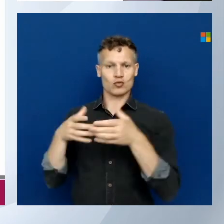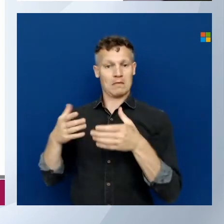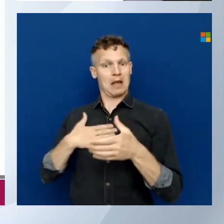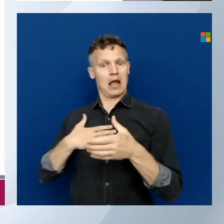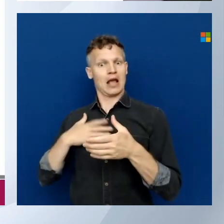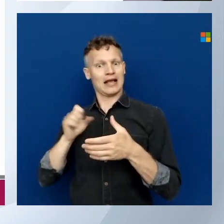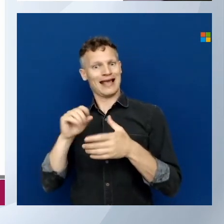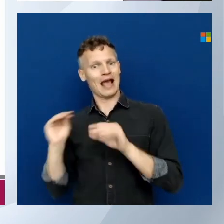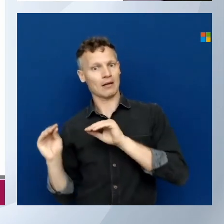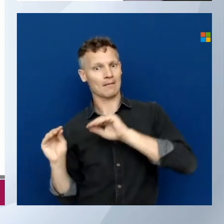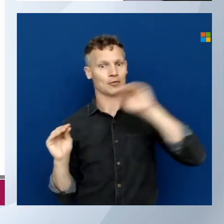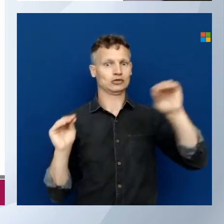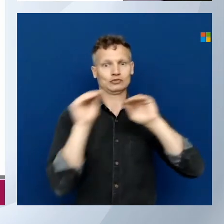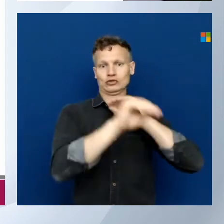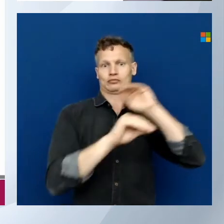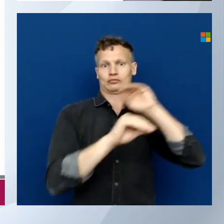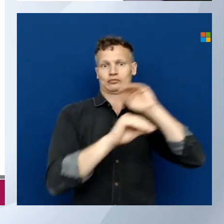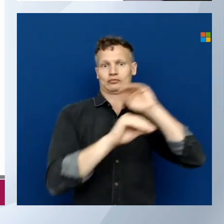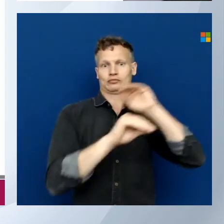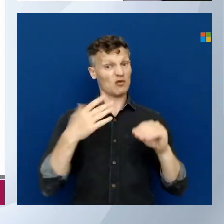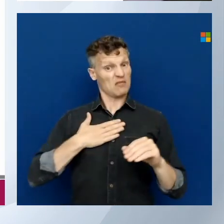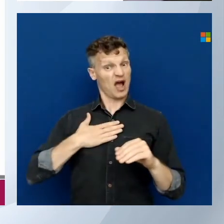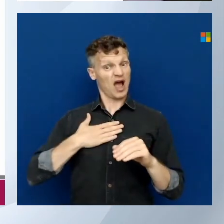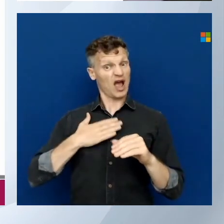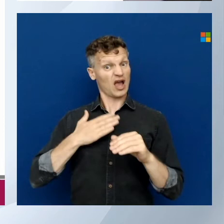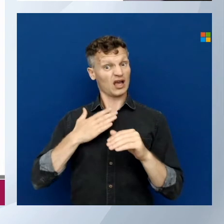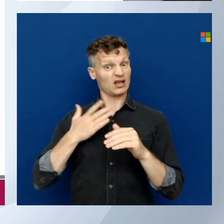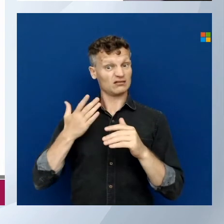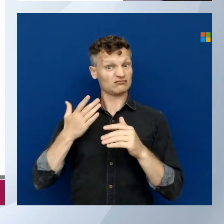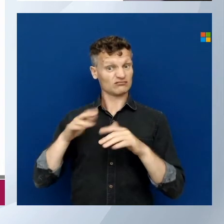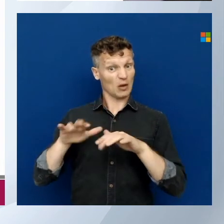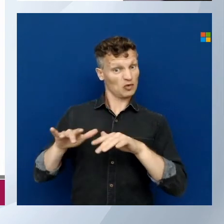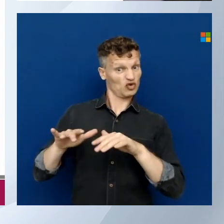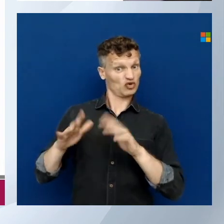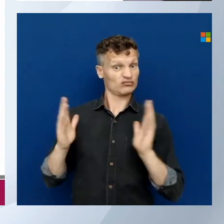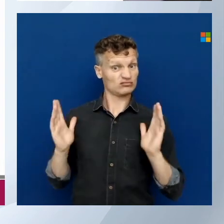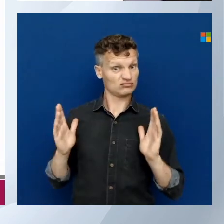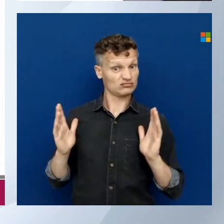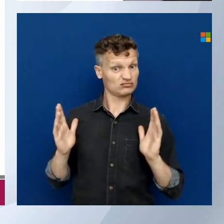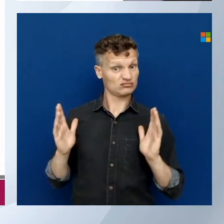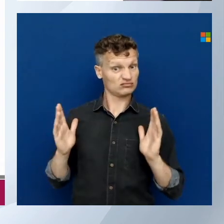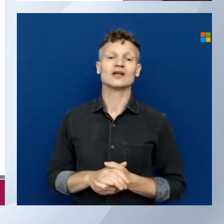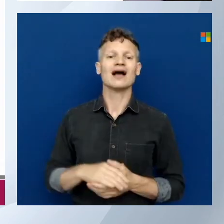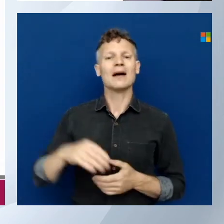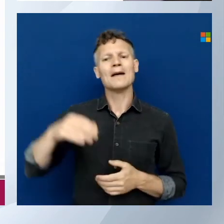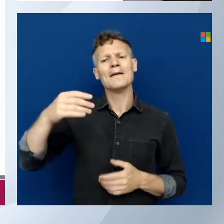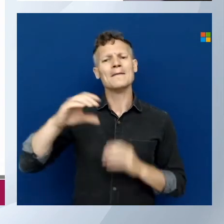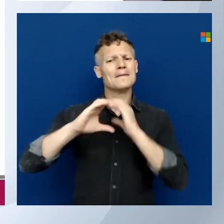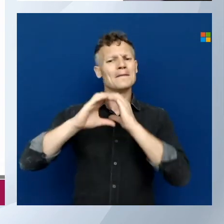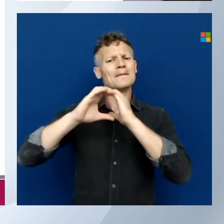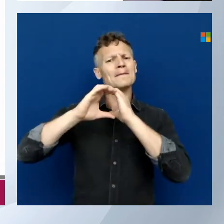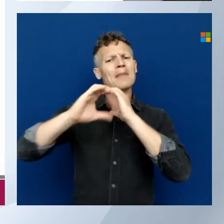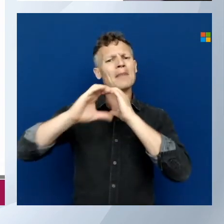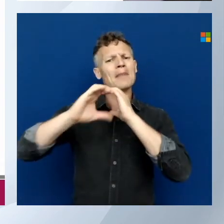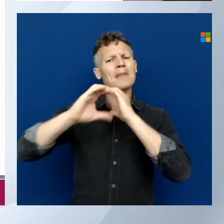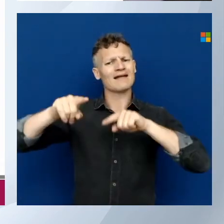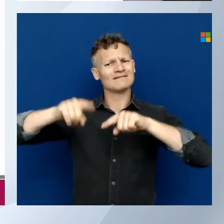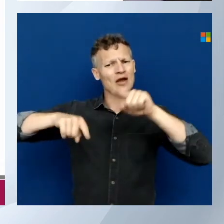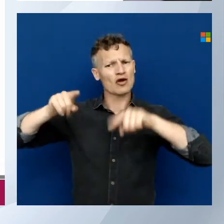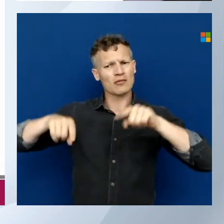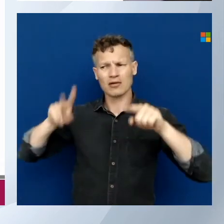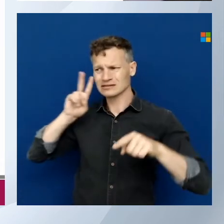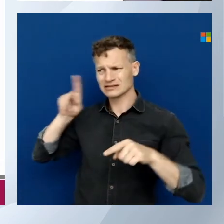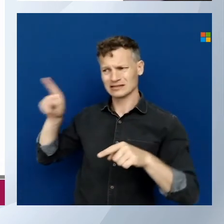library. And if we're talking about pipeline variables, you need to be aware of the fact that there are basically like two types